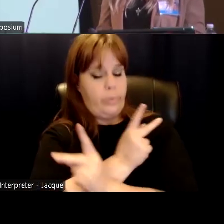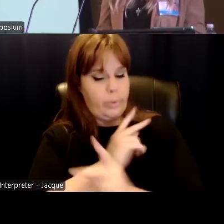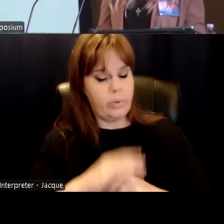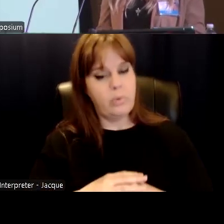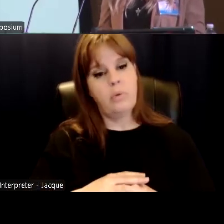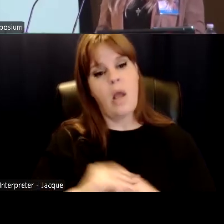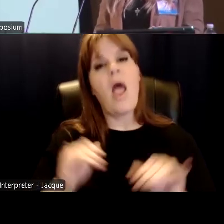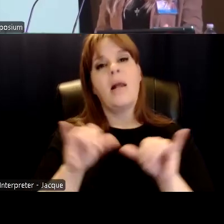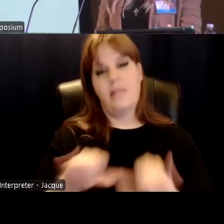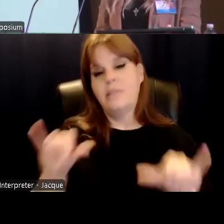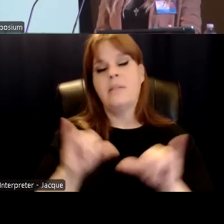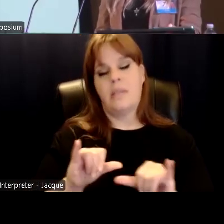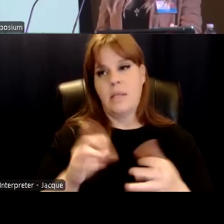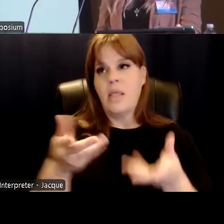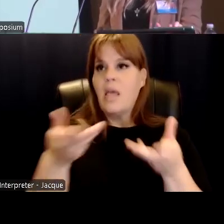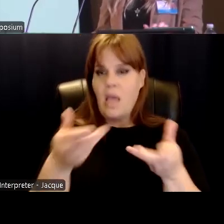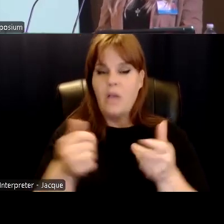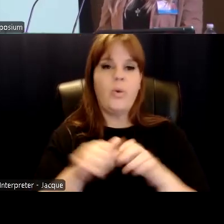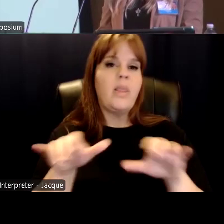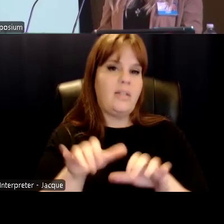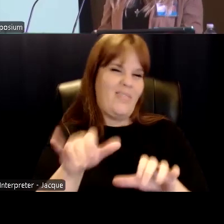in your activities, which is the goal.